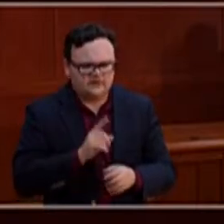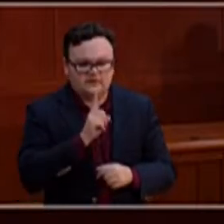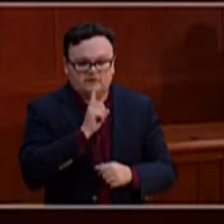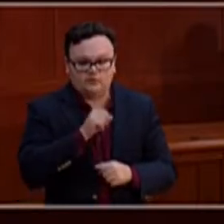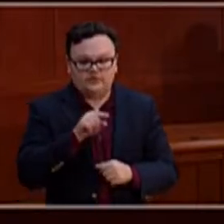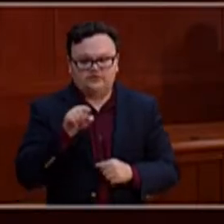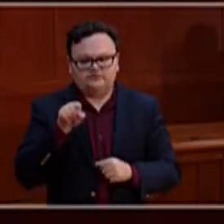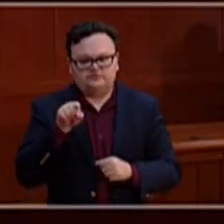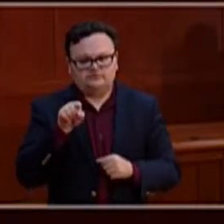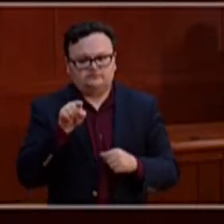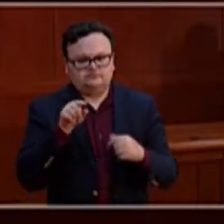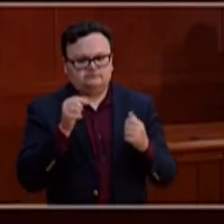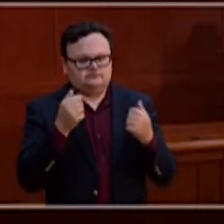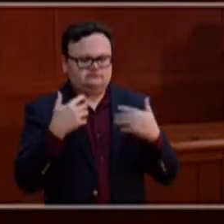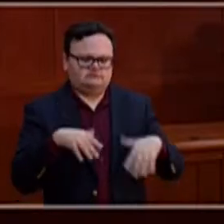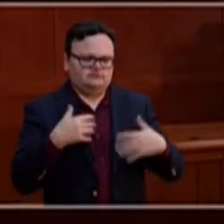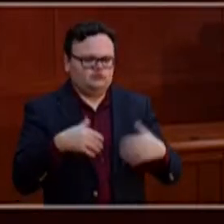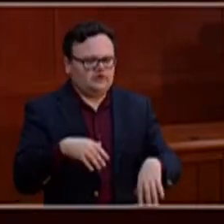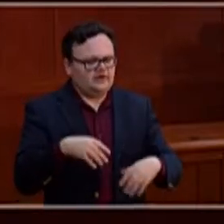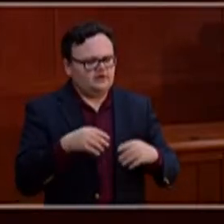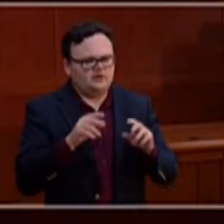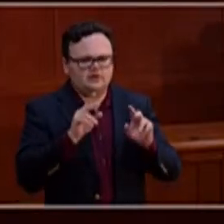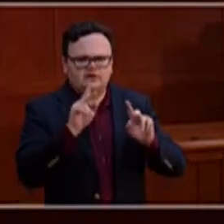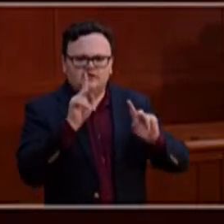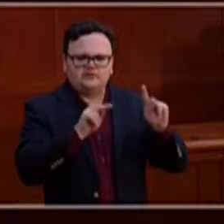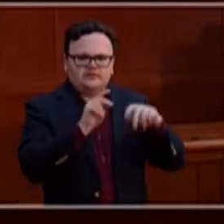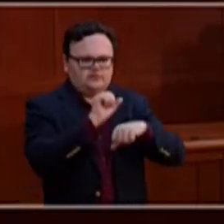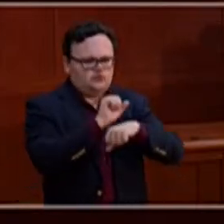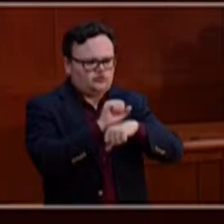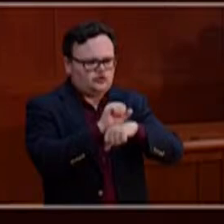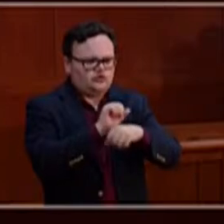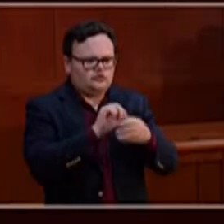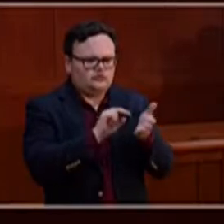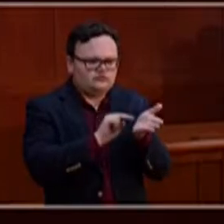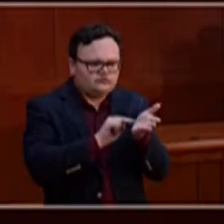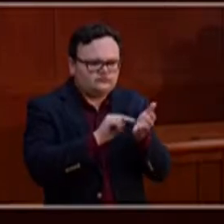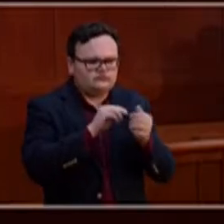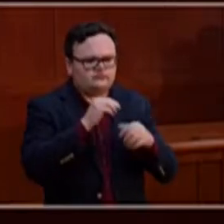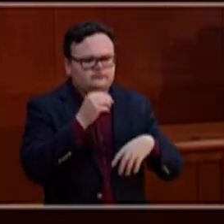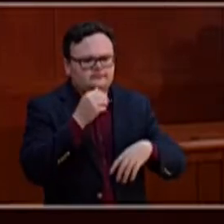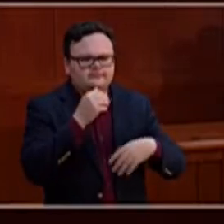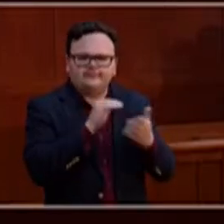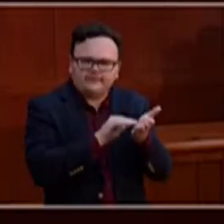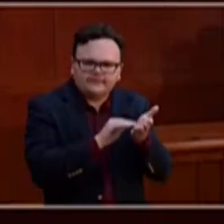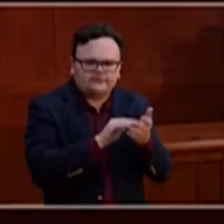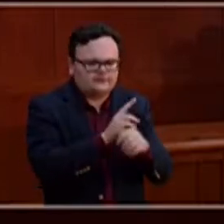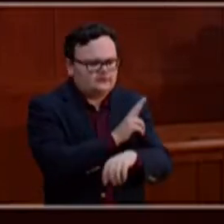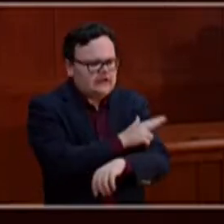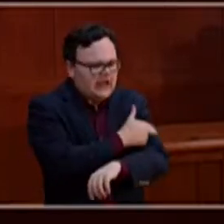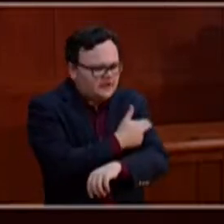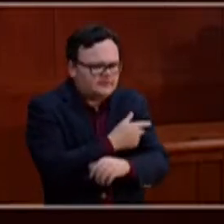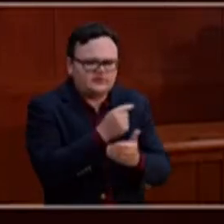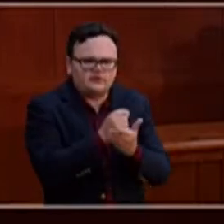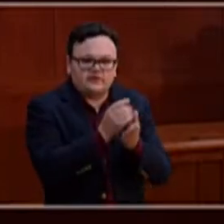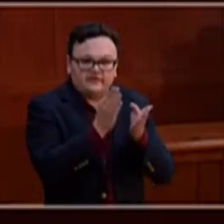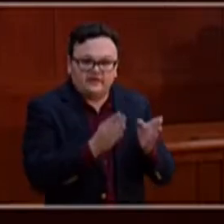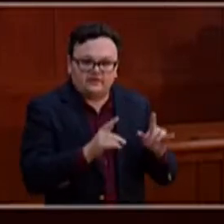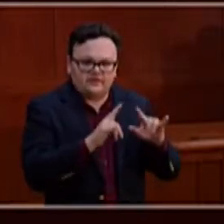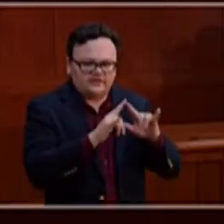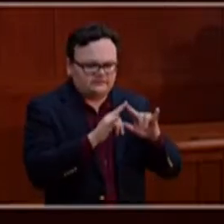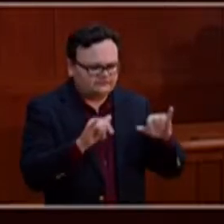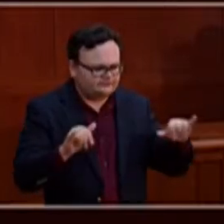healthcare professionals, frontline staff that have been working throughout this pandemic, the nurses,